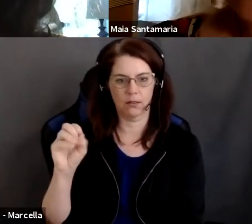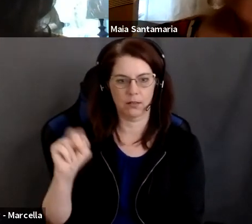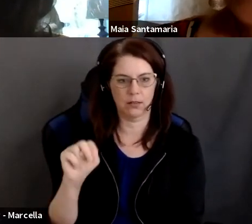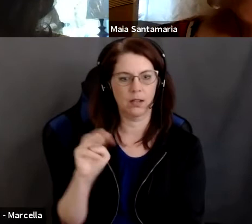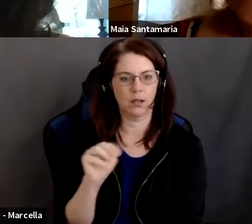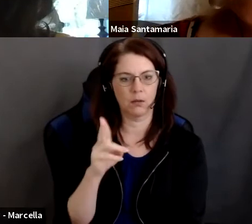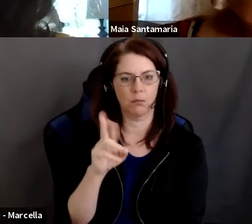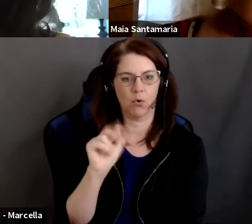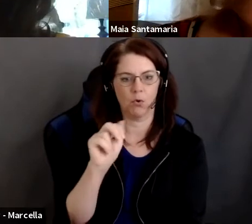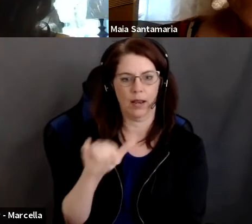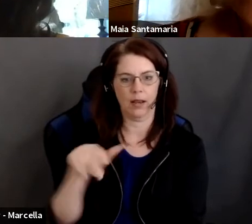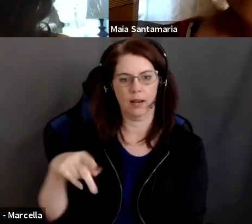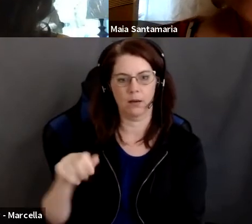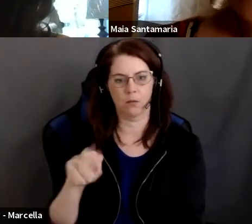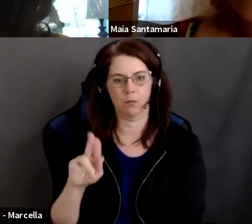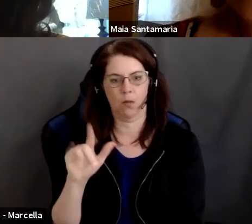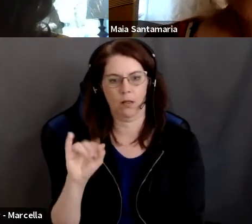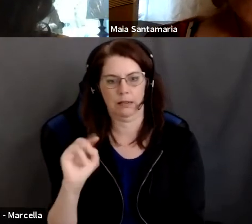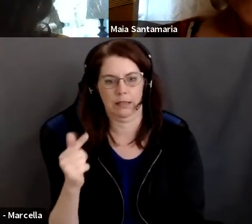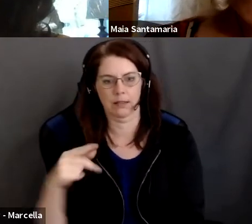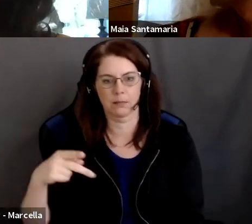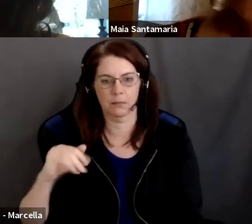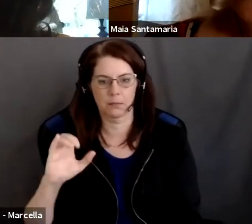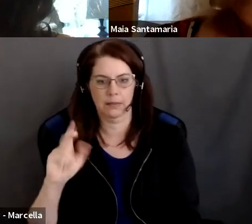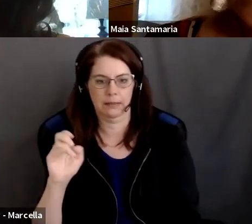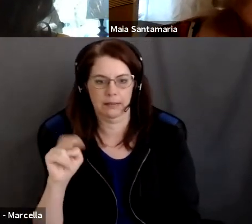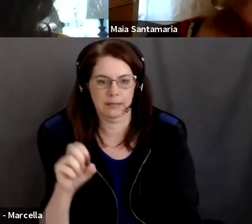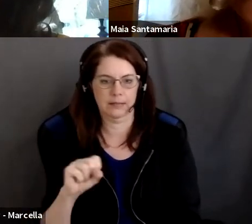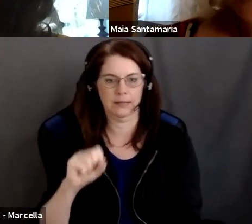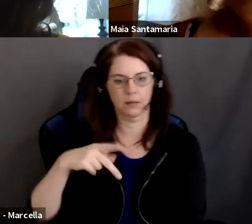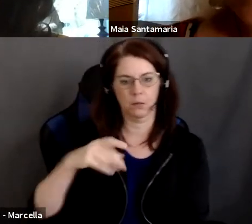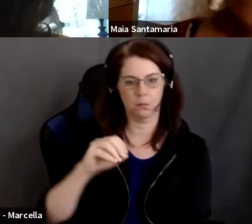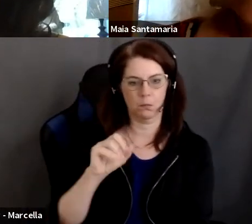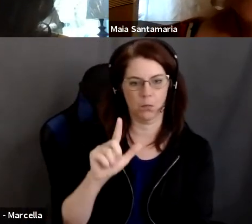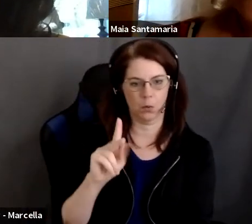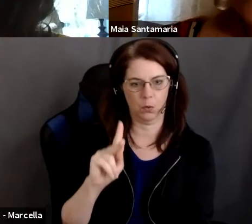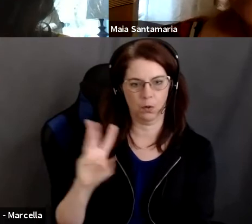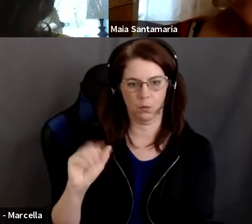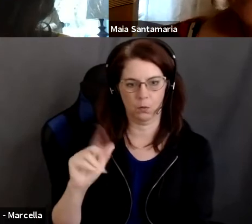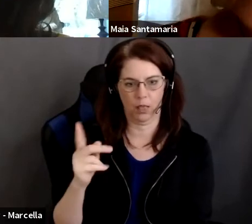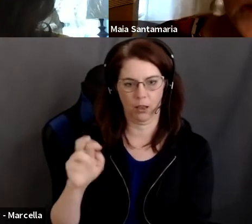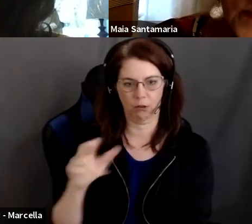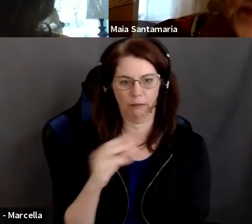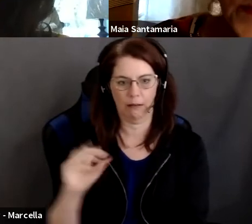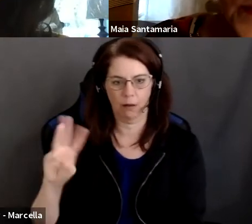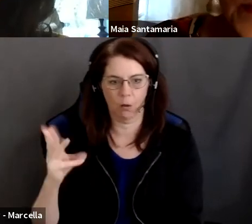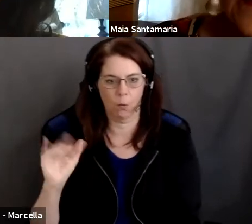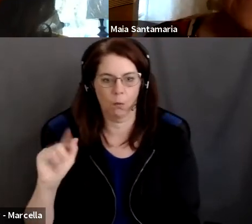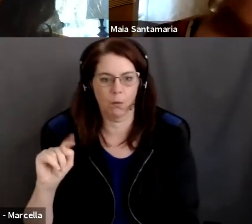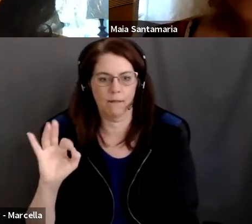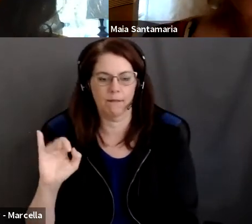Murray, Paulding, Pickens, Polk, Walker, and Whitfield.